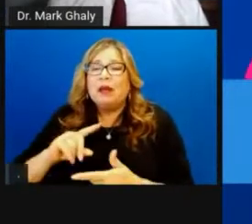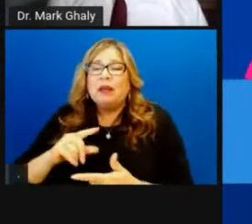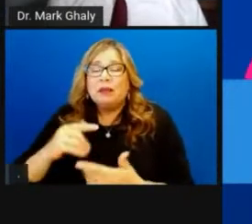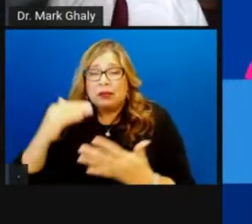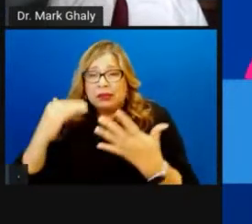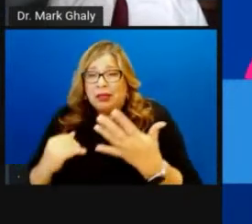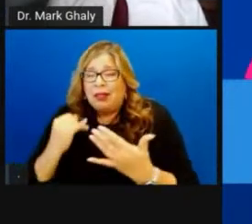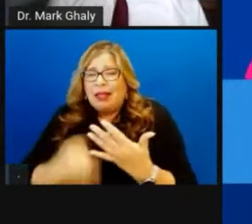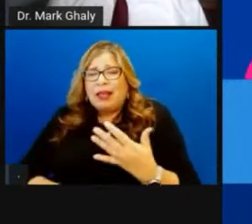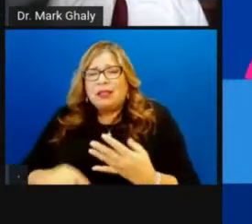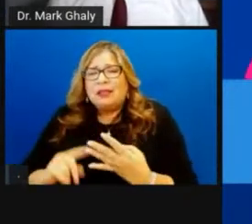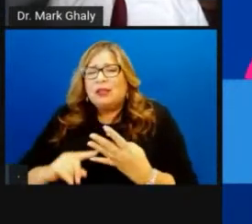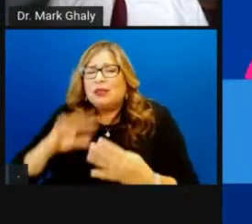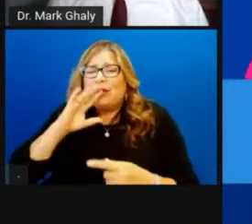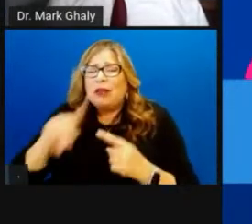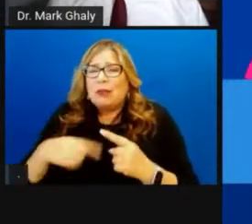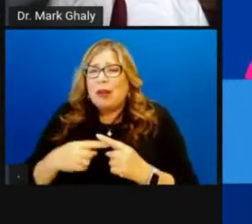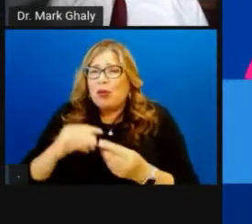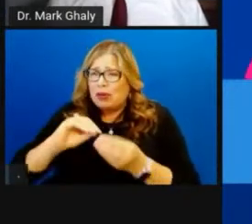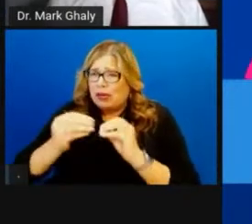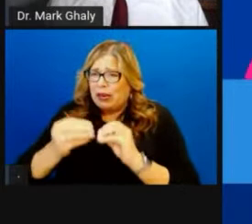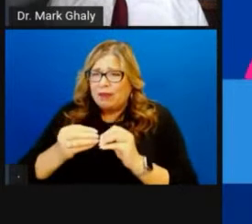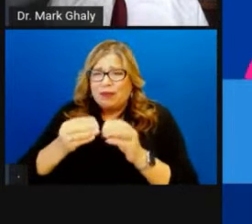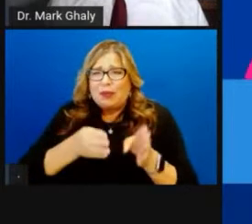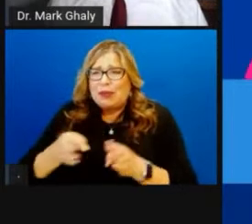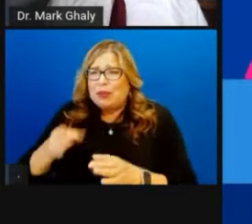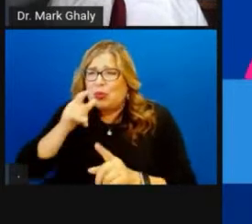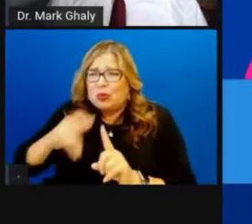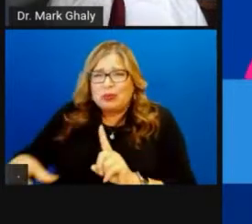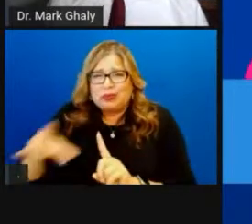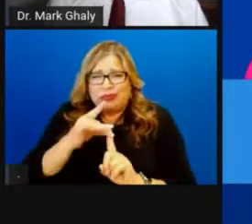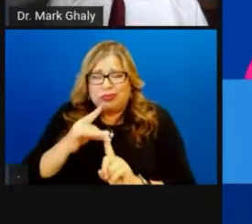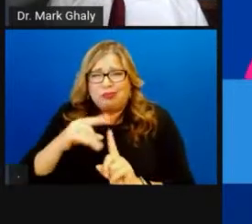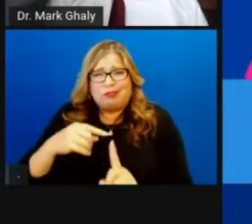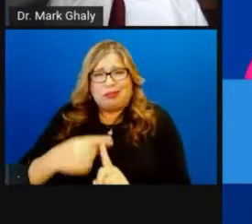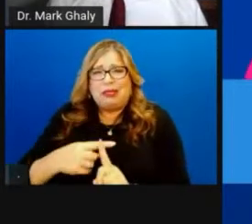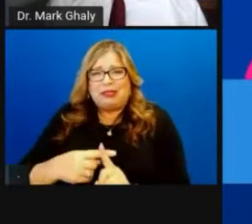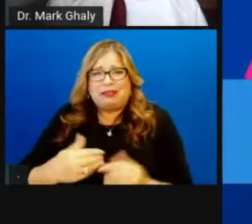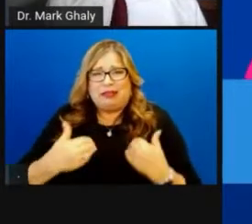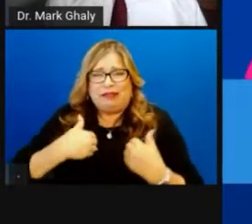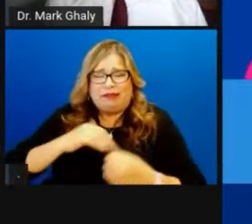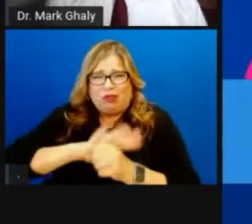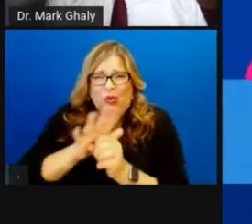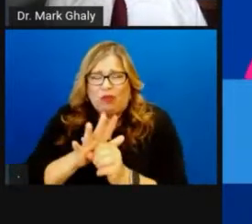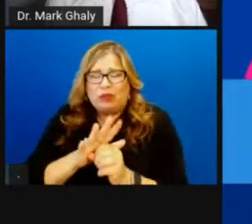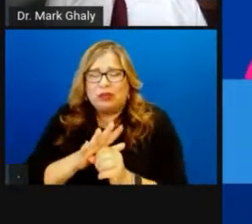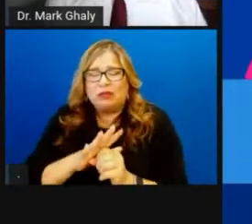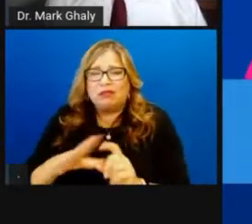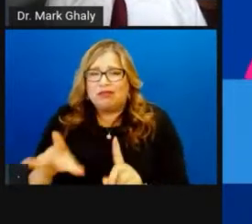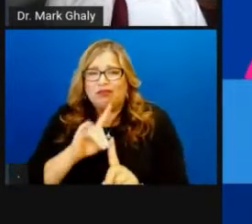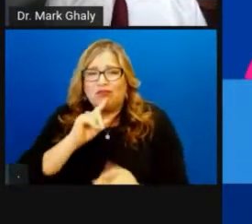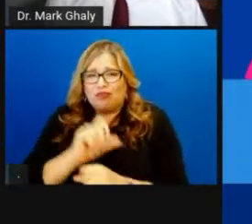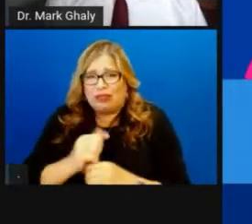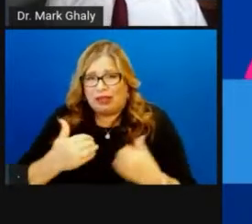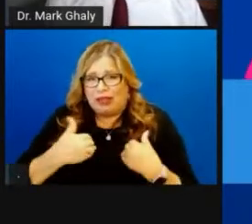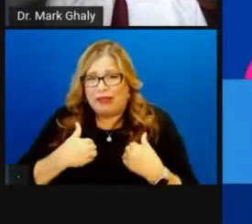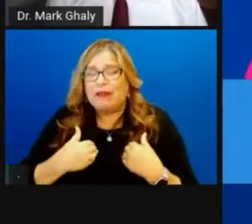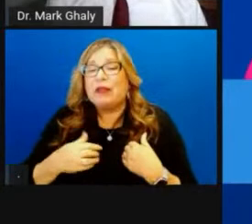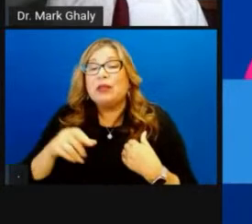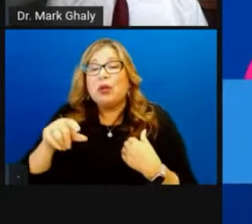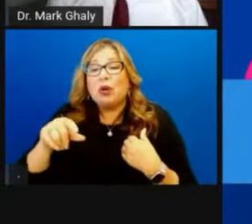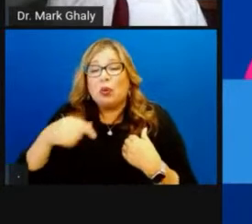something that California has really put a lot of investment in, being able to see how COVID is spreading, see